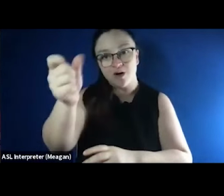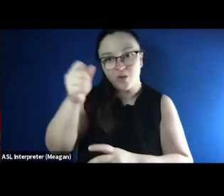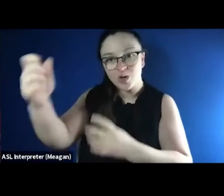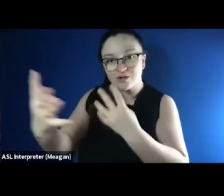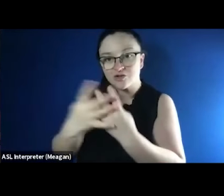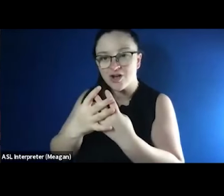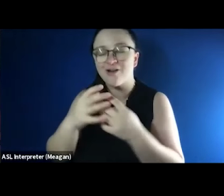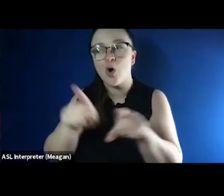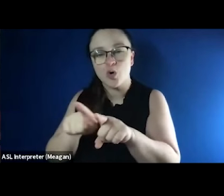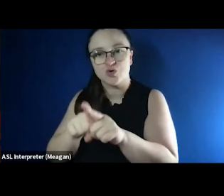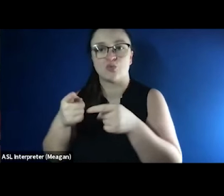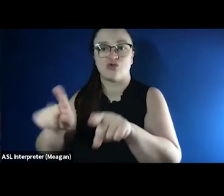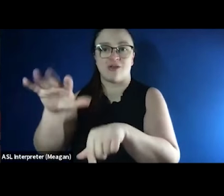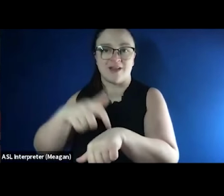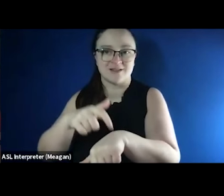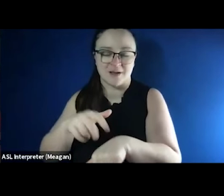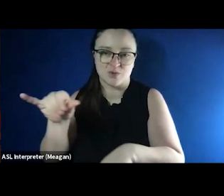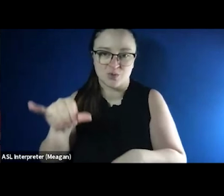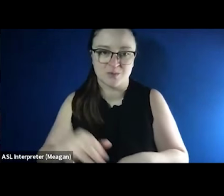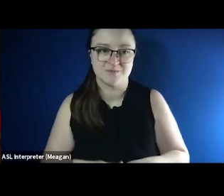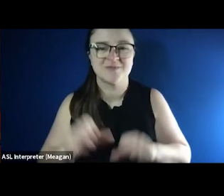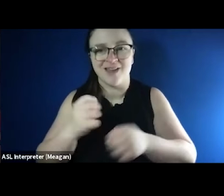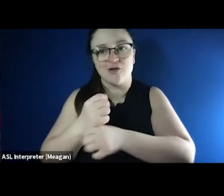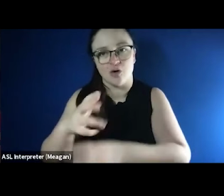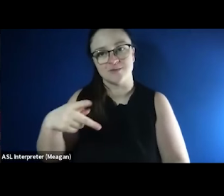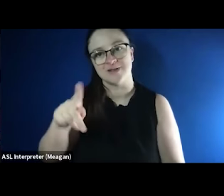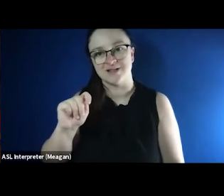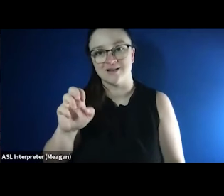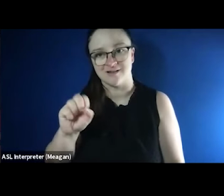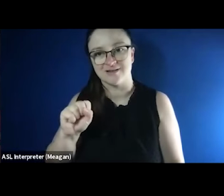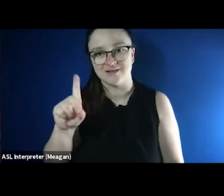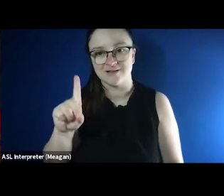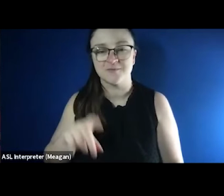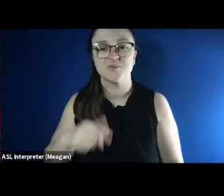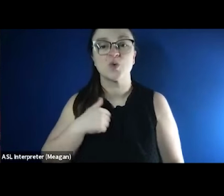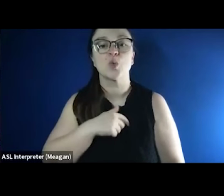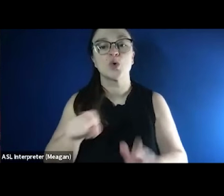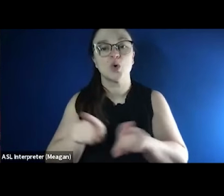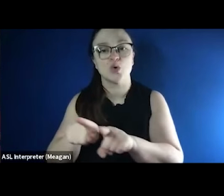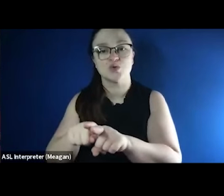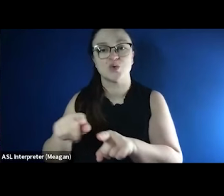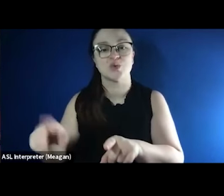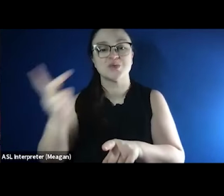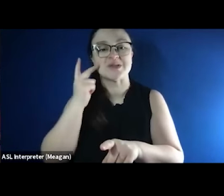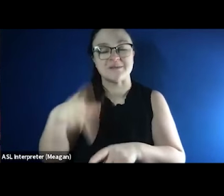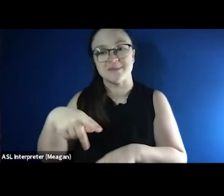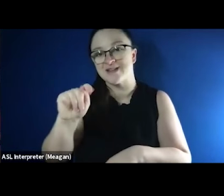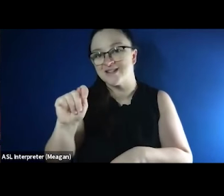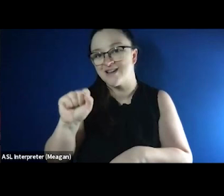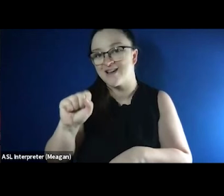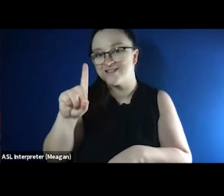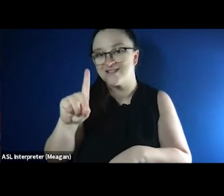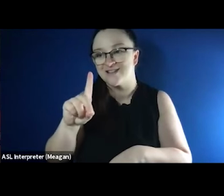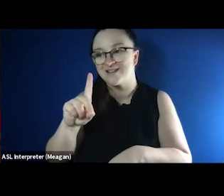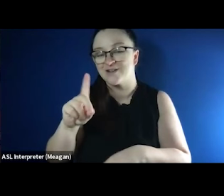the correctional stay. We also have findings regarding post-traumatic stress among older women. And